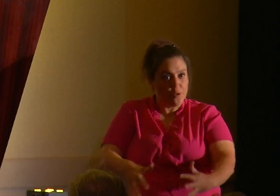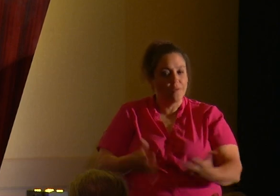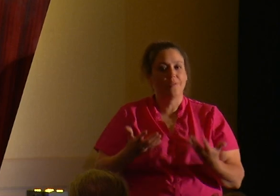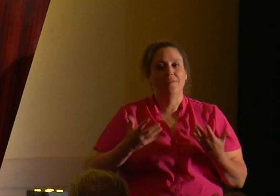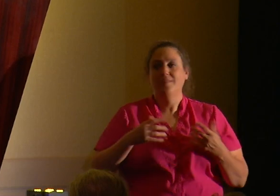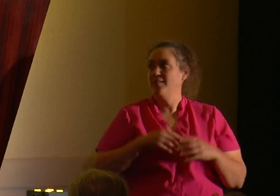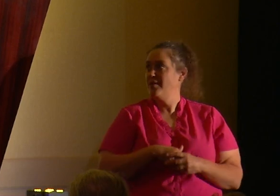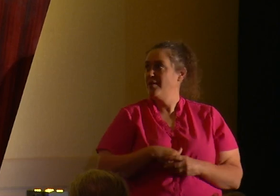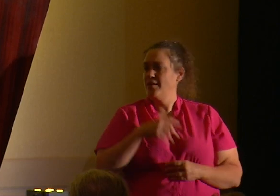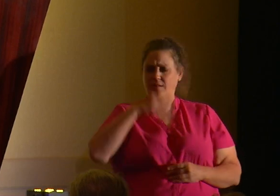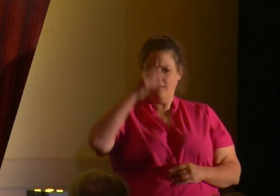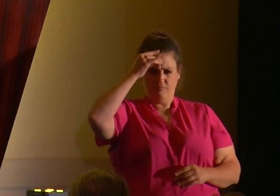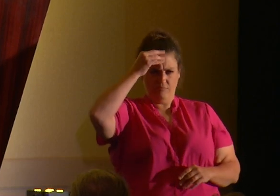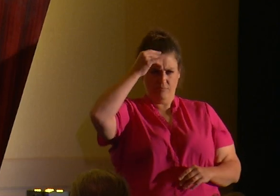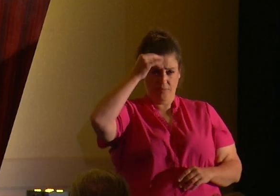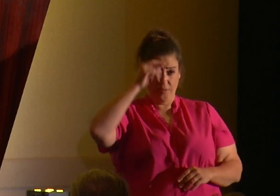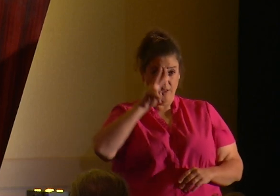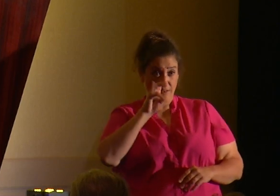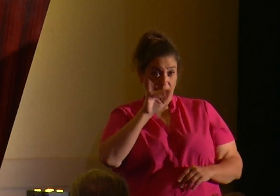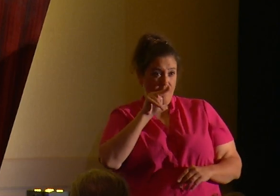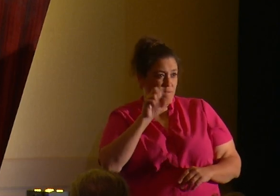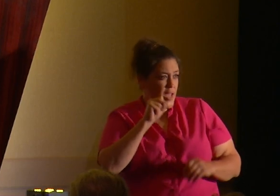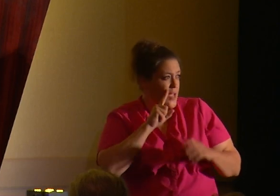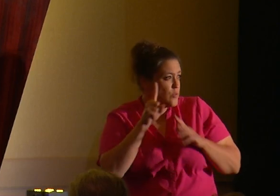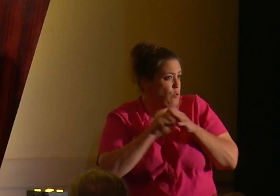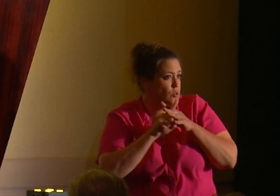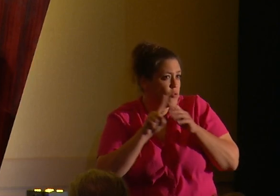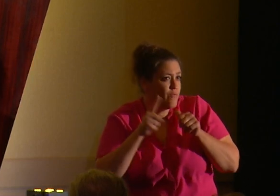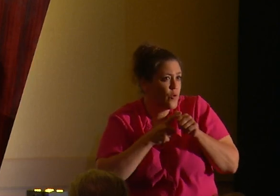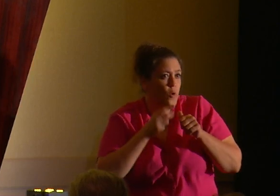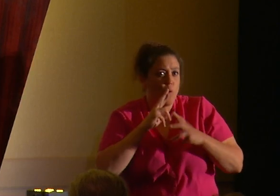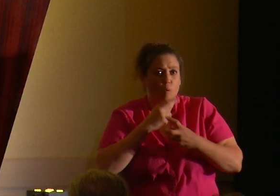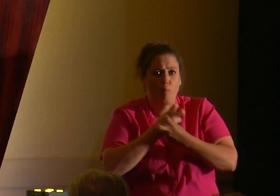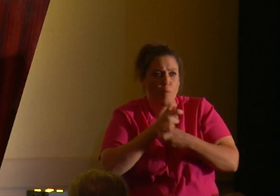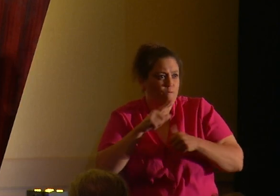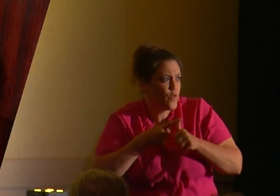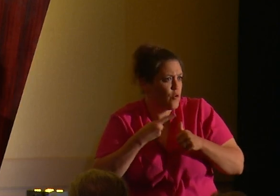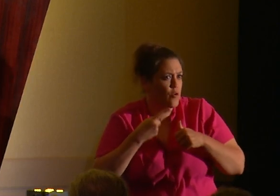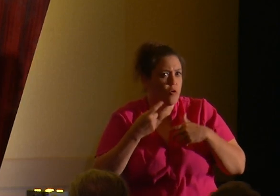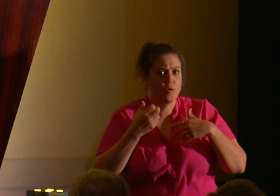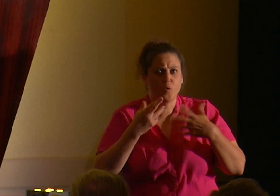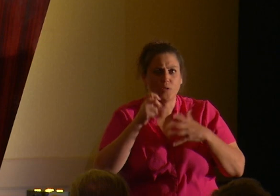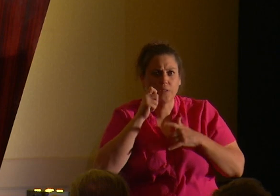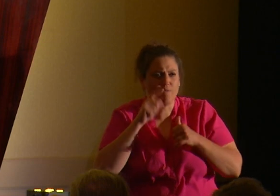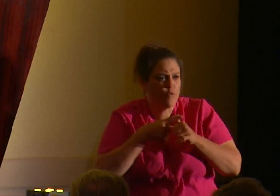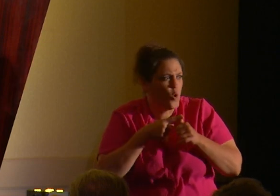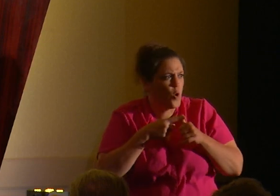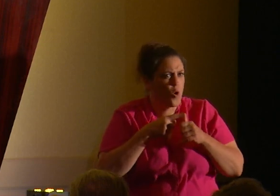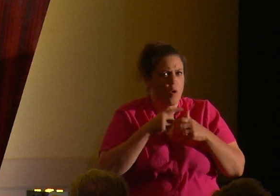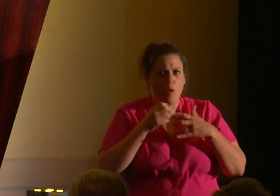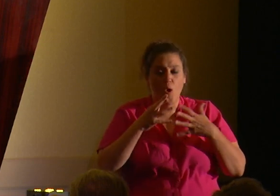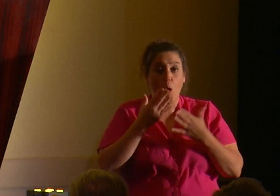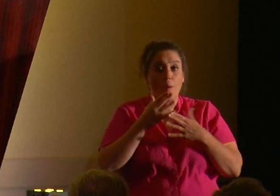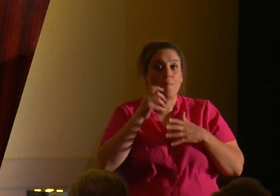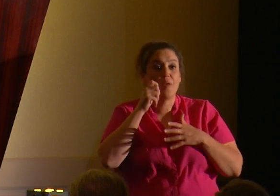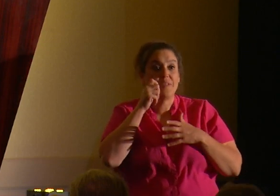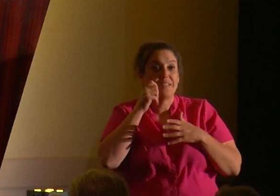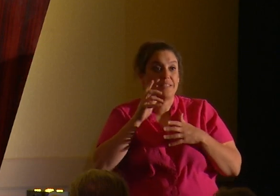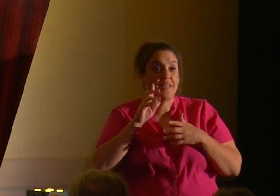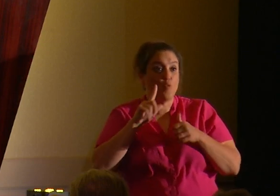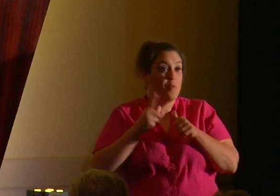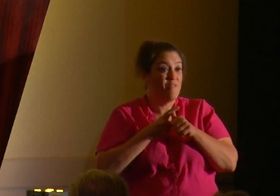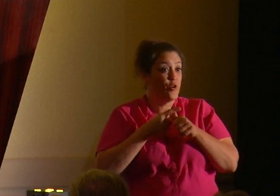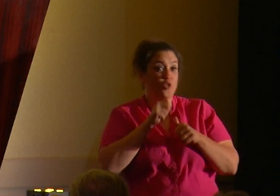and then I'm thinking, is the veins going to come first? Is the bone going to come first? Is the skin going to come first? Maybe the skin would come first so he wouldn't have to